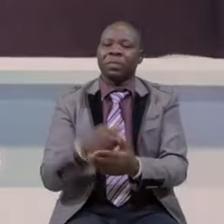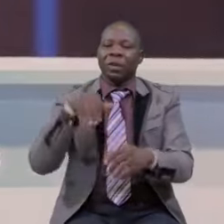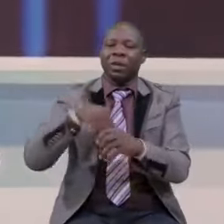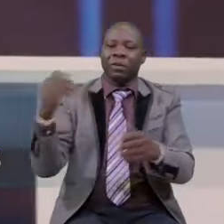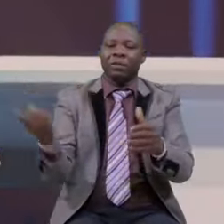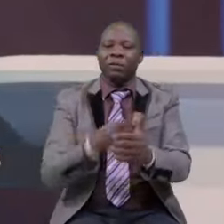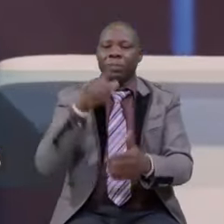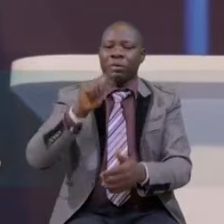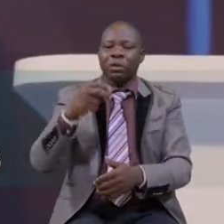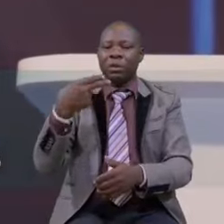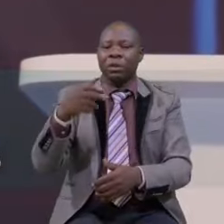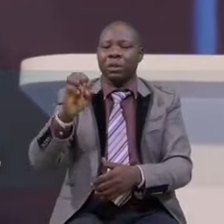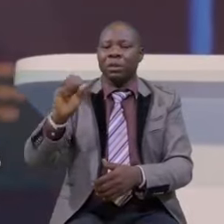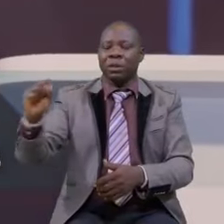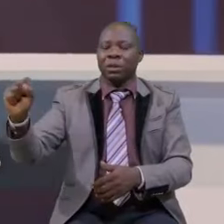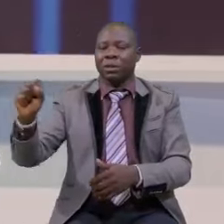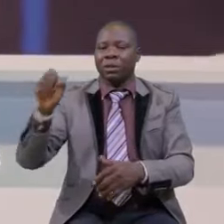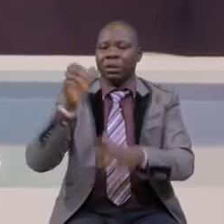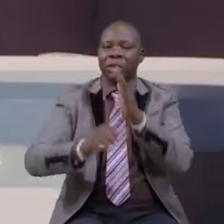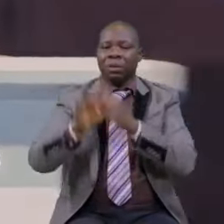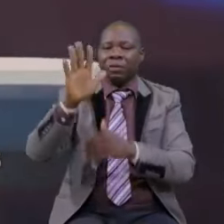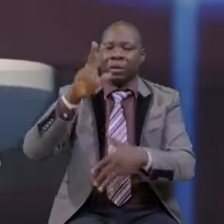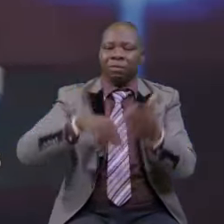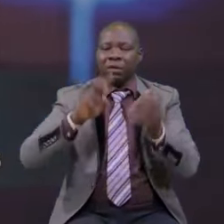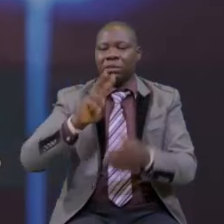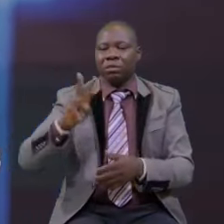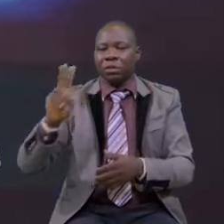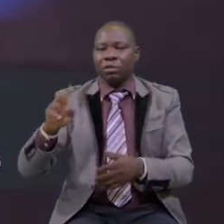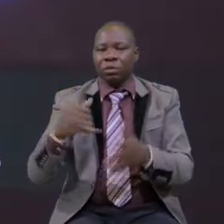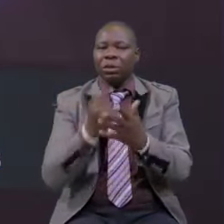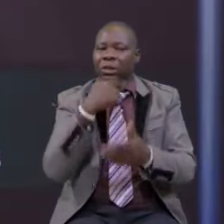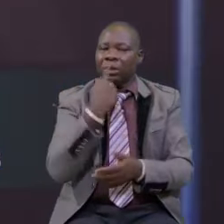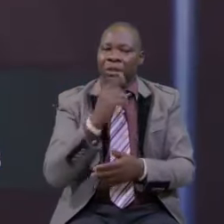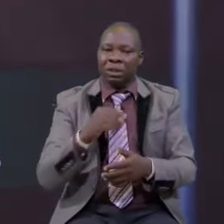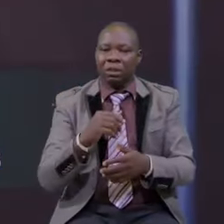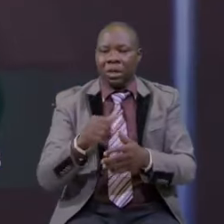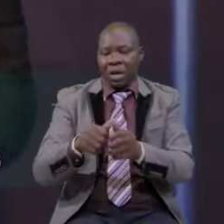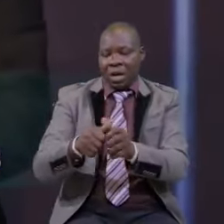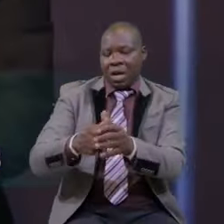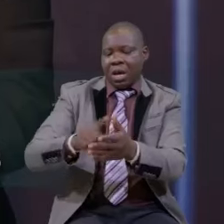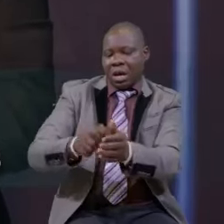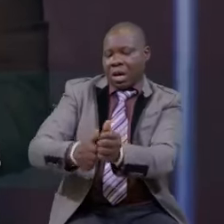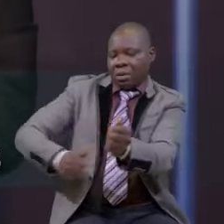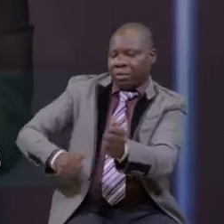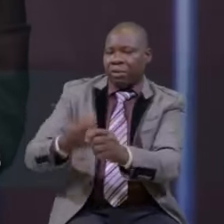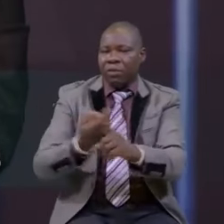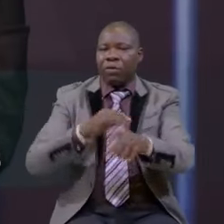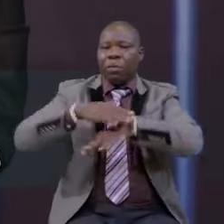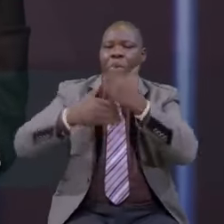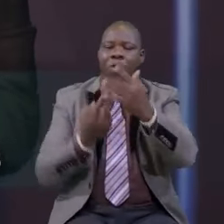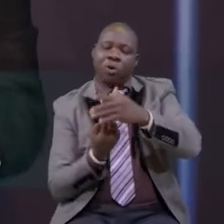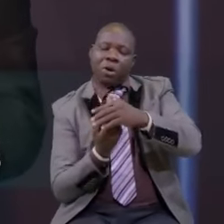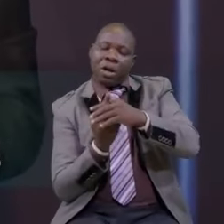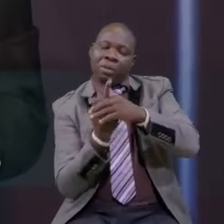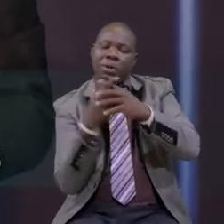Thessalonians chapter 5. We're reading from verse 22. It says, abstain from all